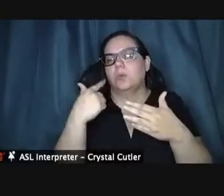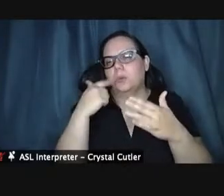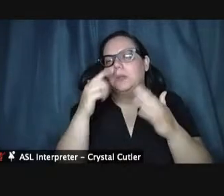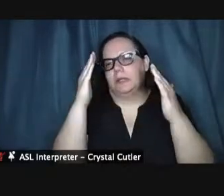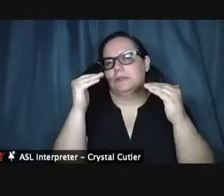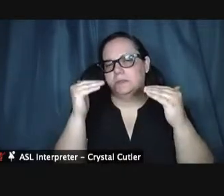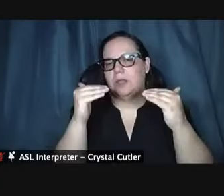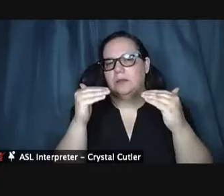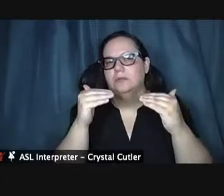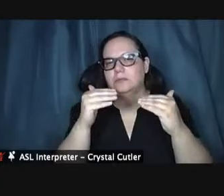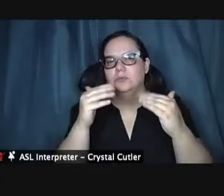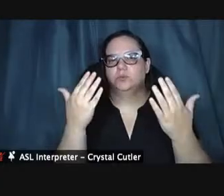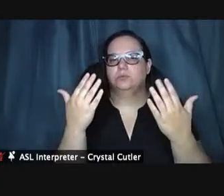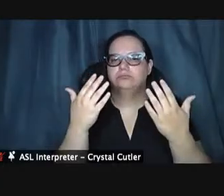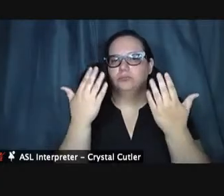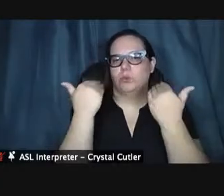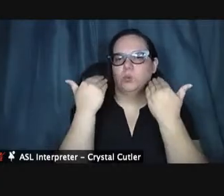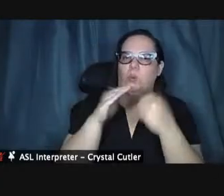there.